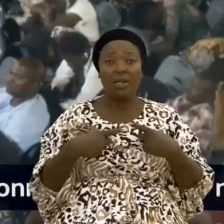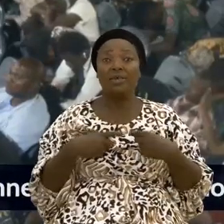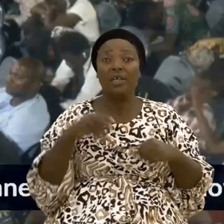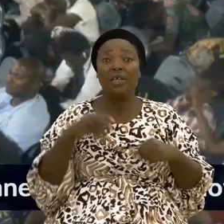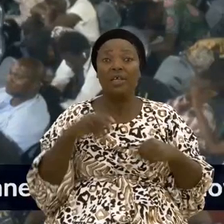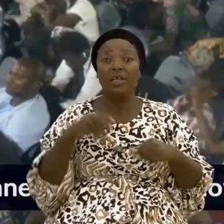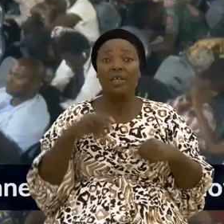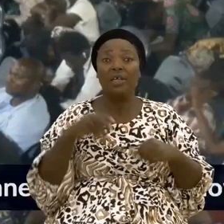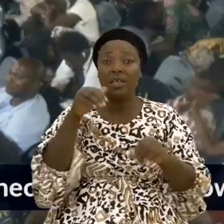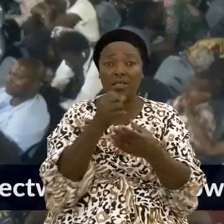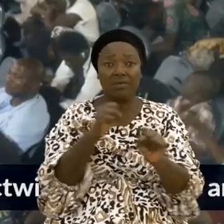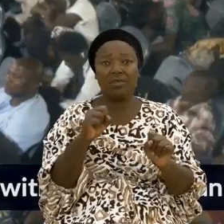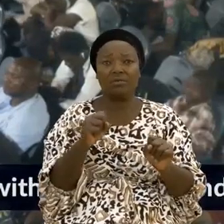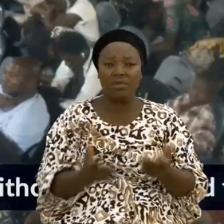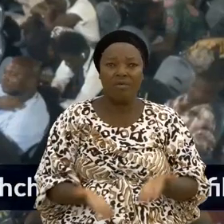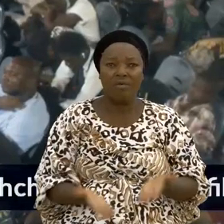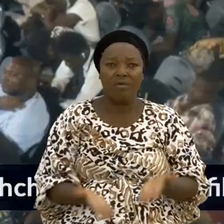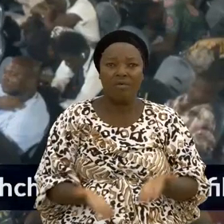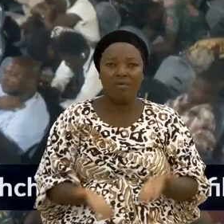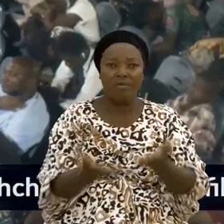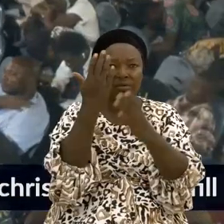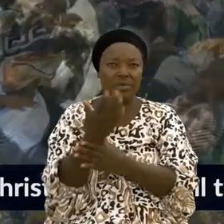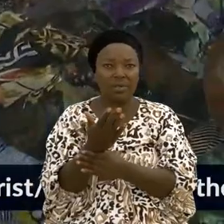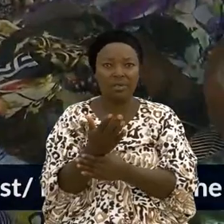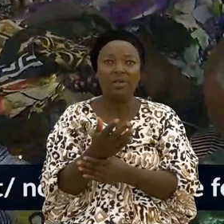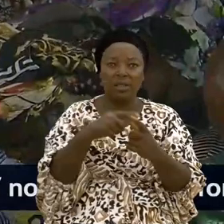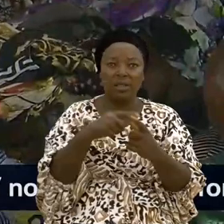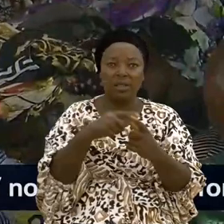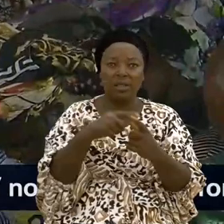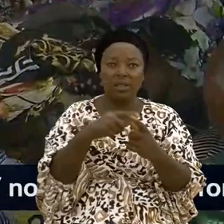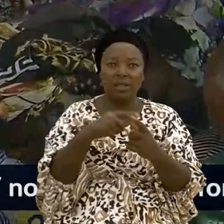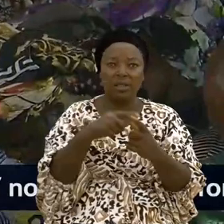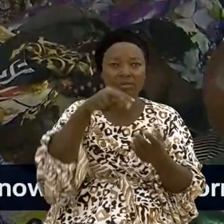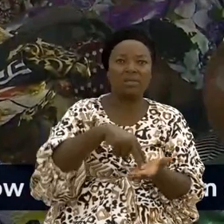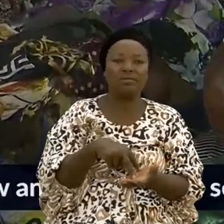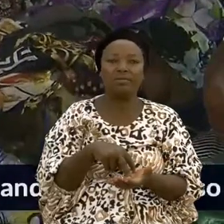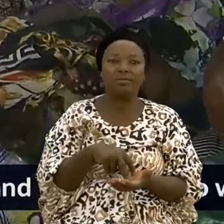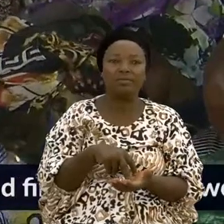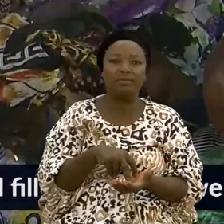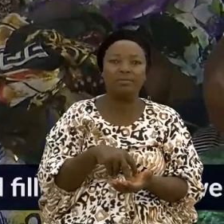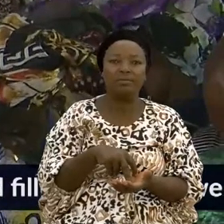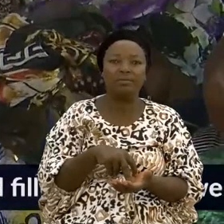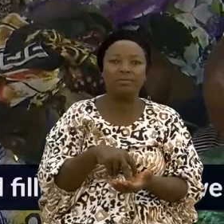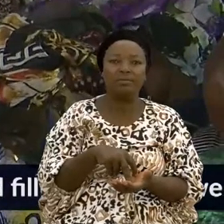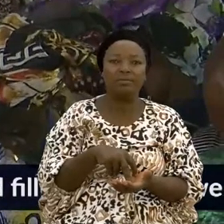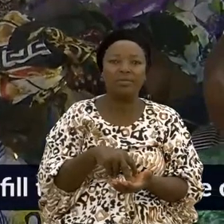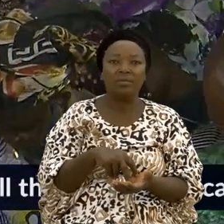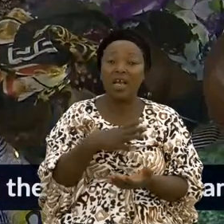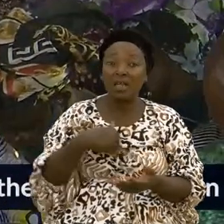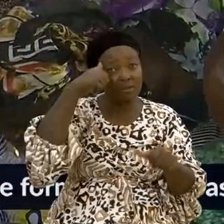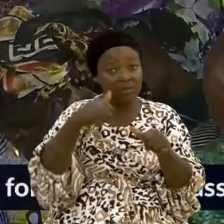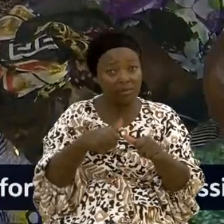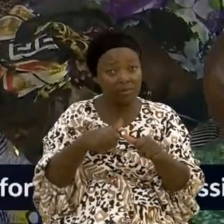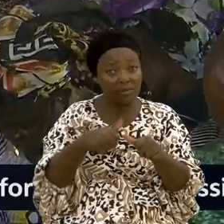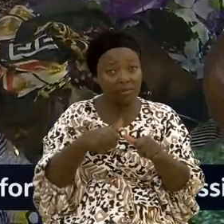is salvation. You raise up your hand and you stand up. And remember, you